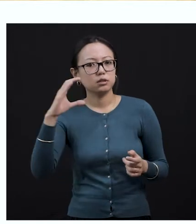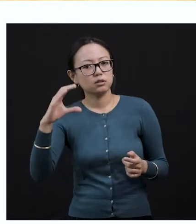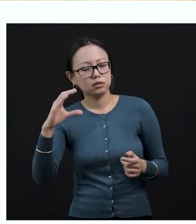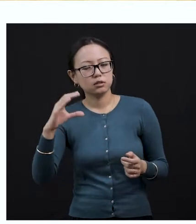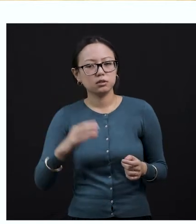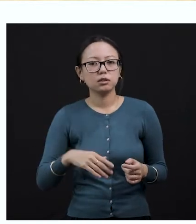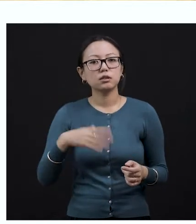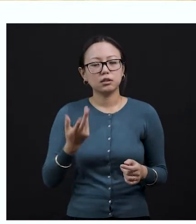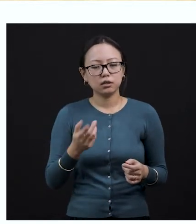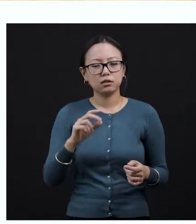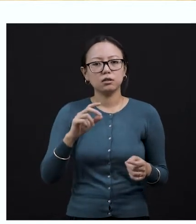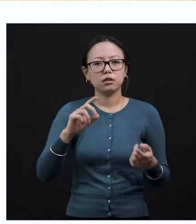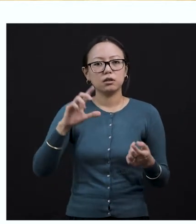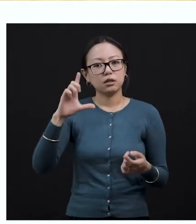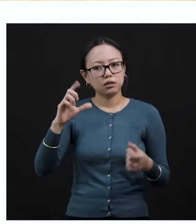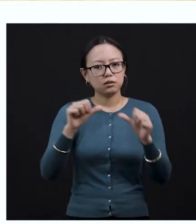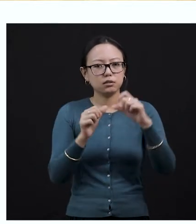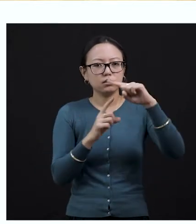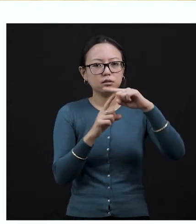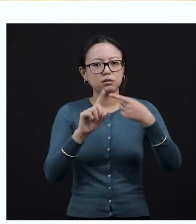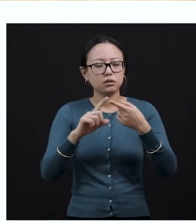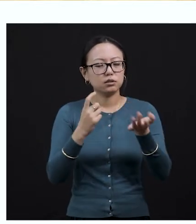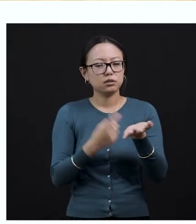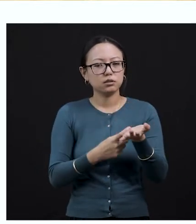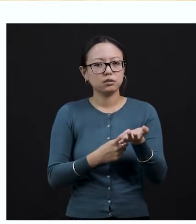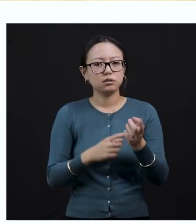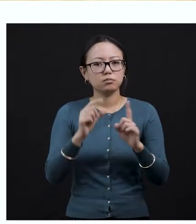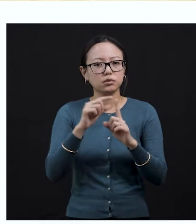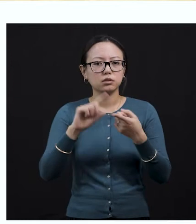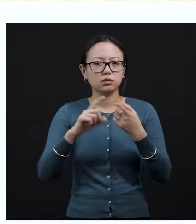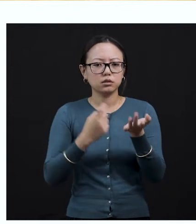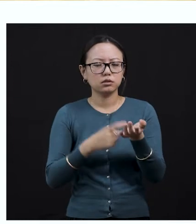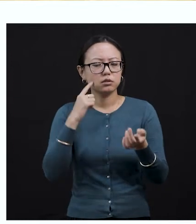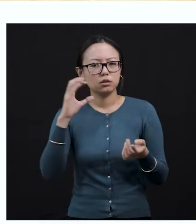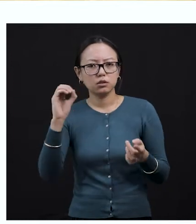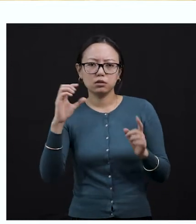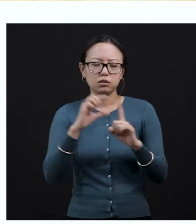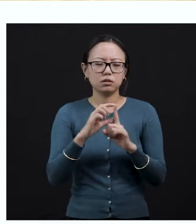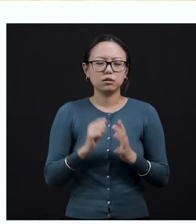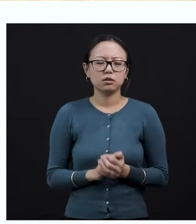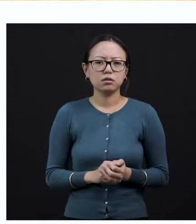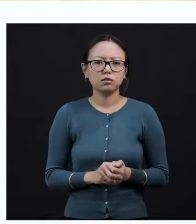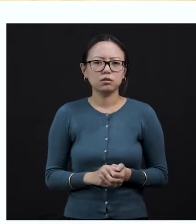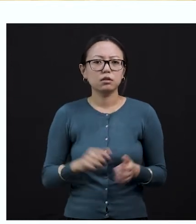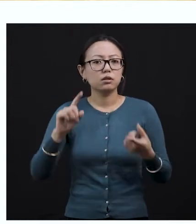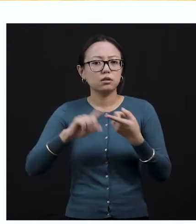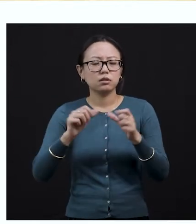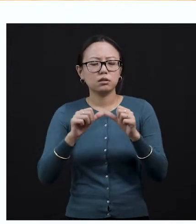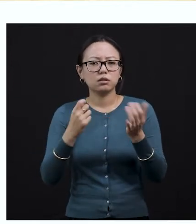period. Talking about their age, the early Vedic period is believed to have existed